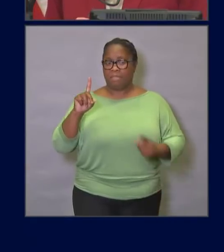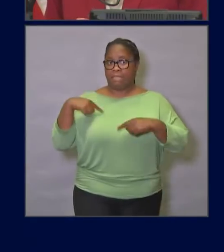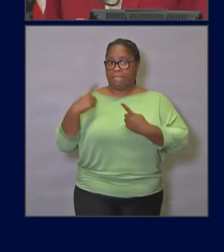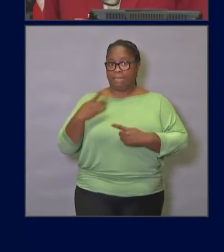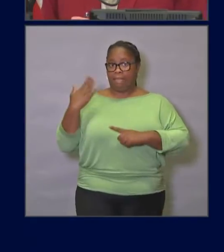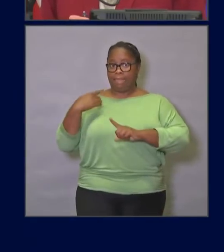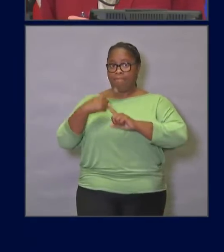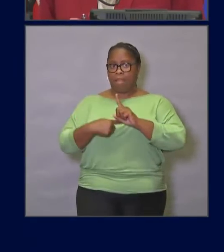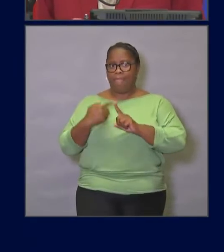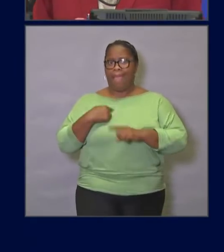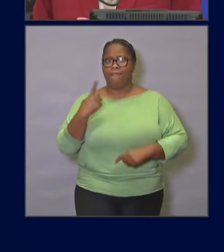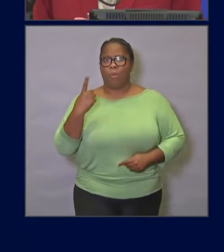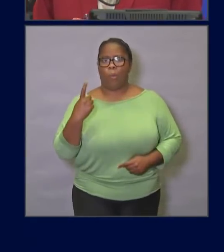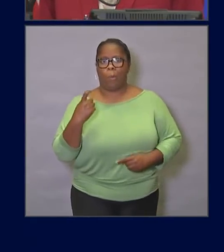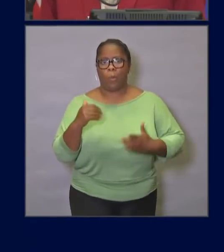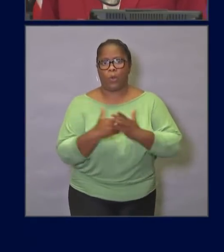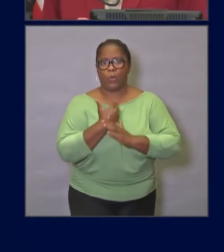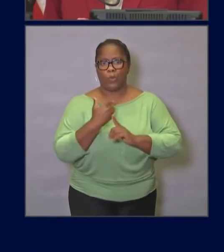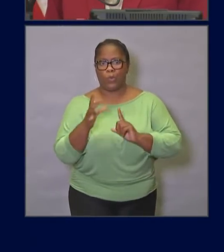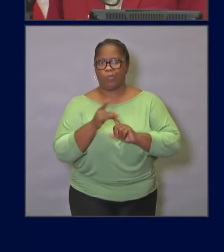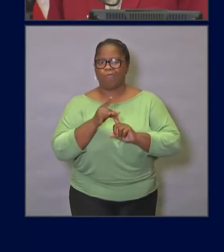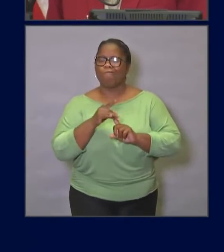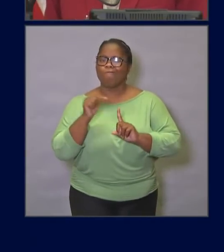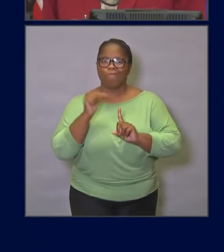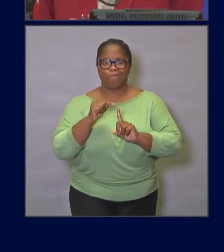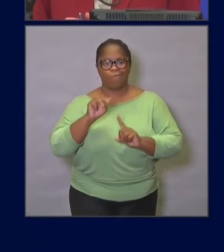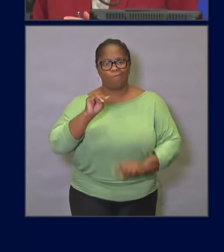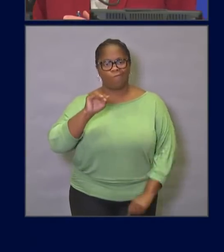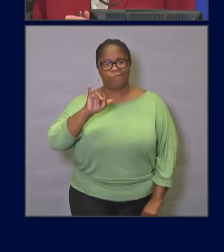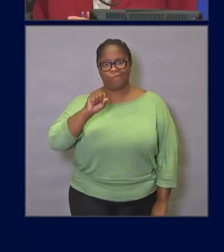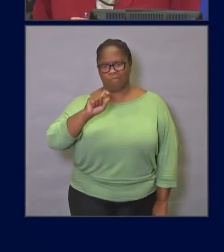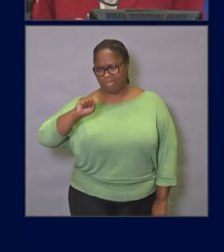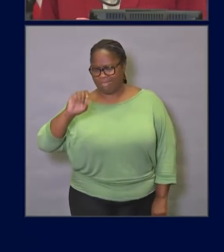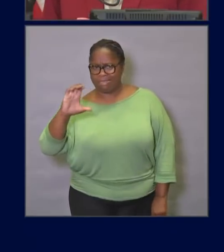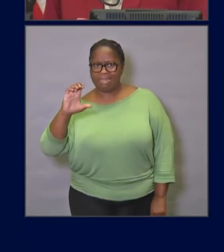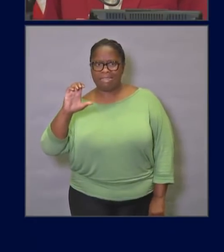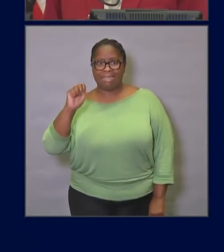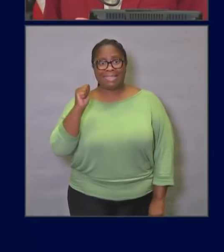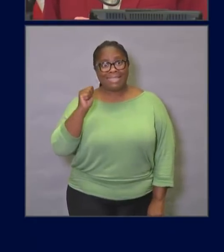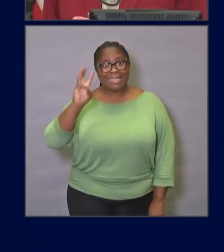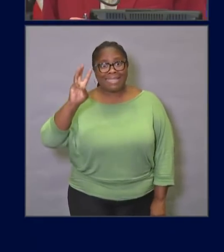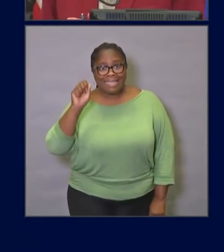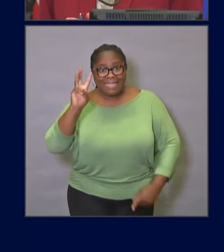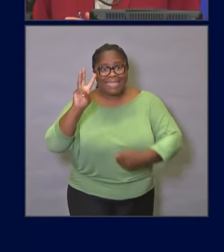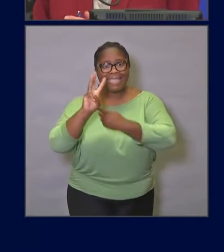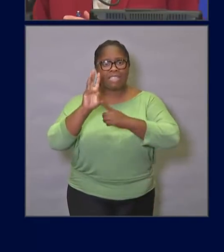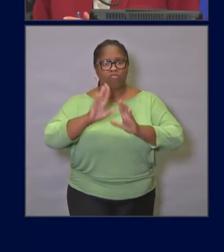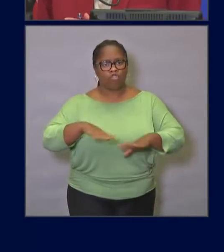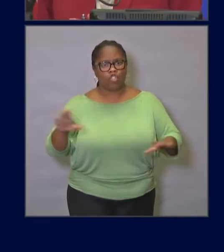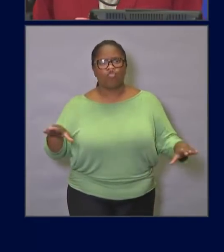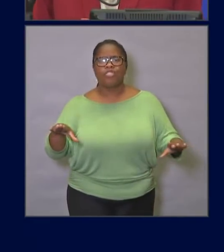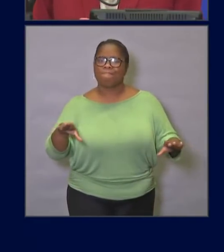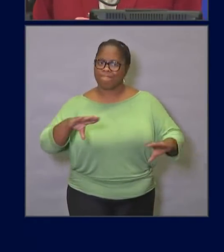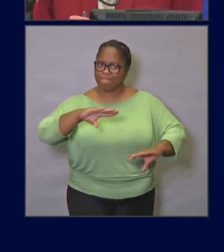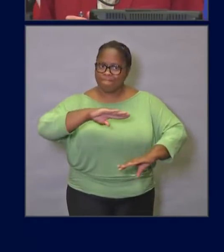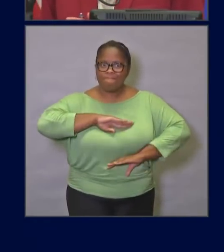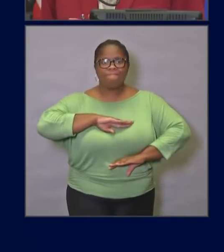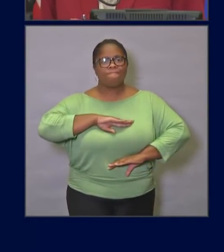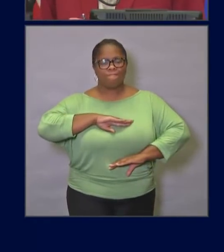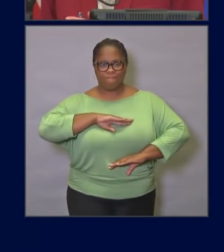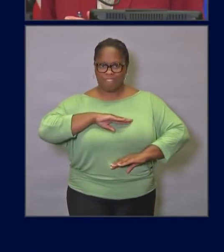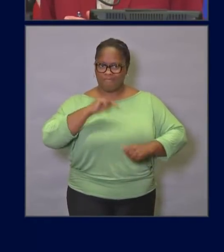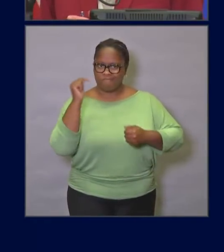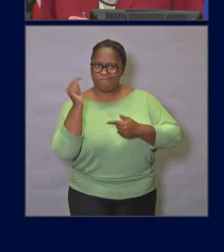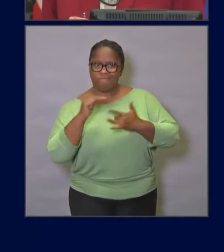LA County, bringing the total to 16 cases that meet the CDC criteria for